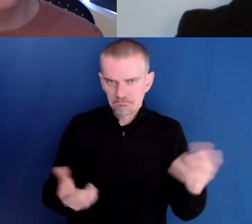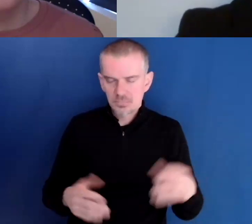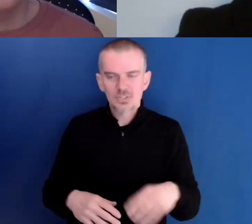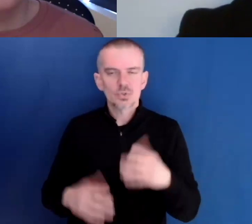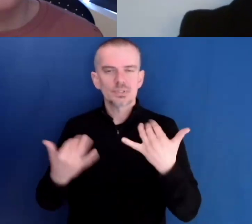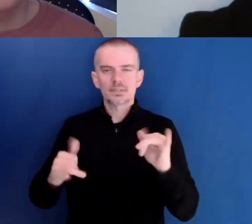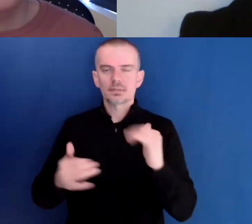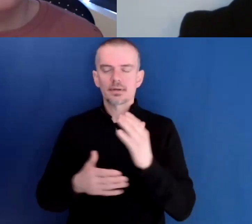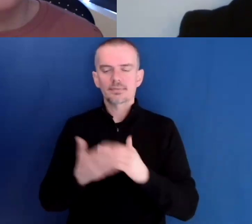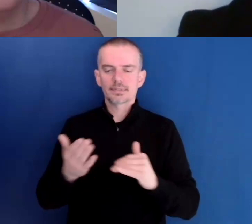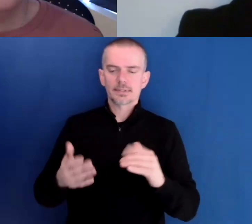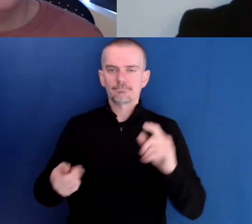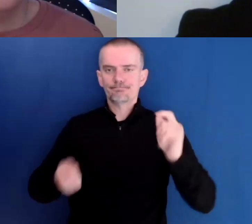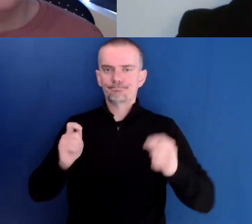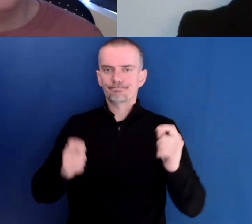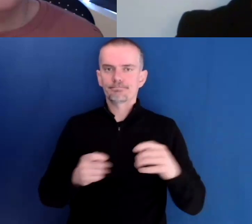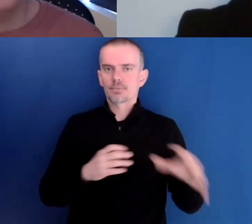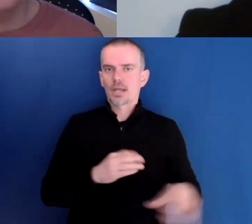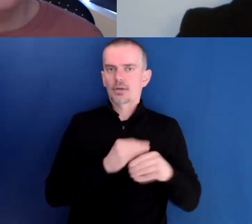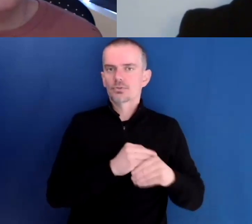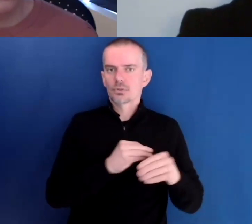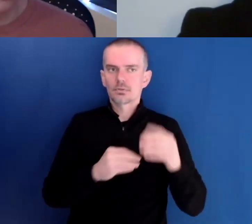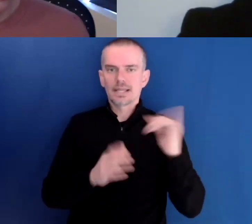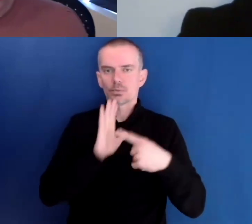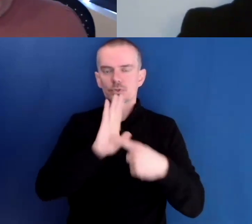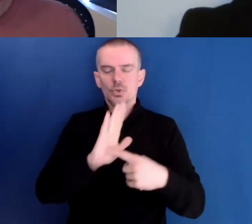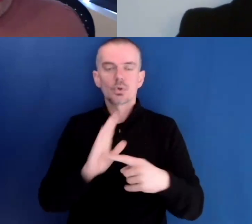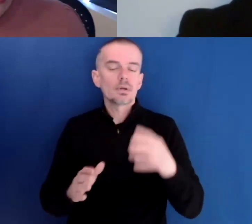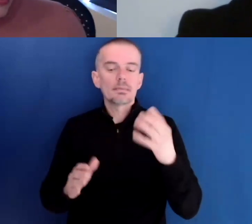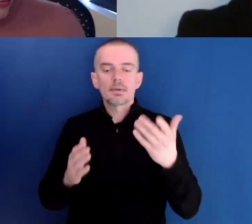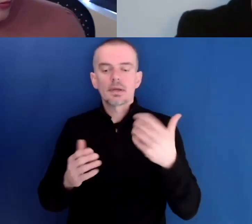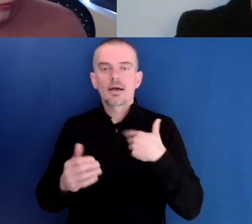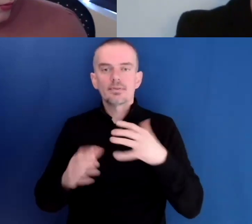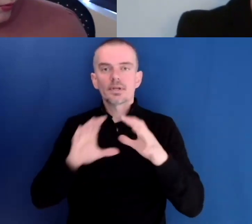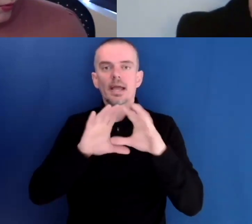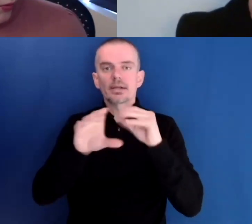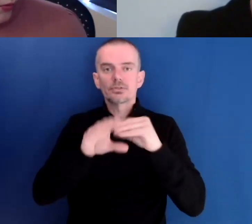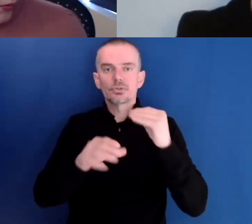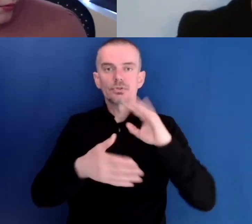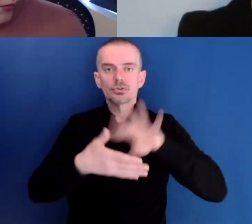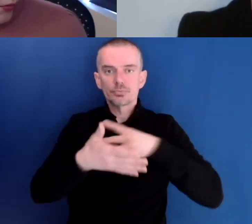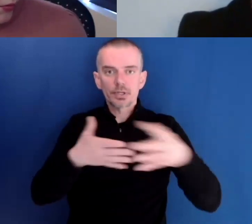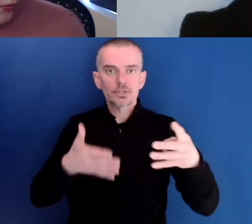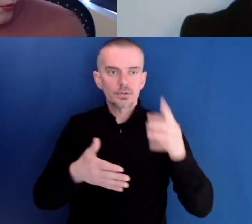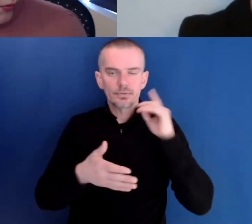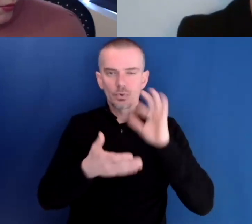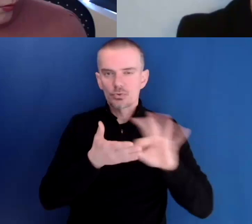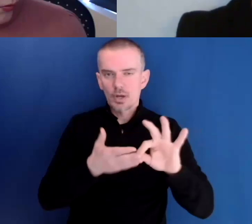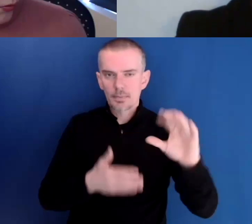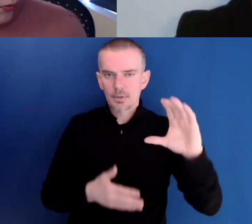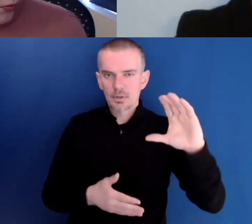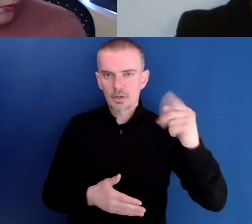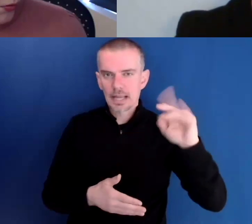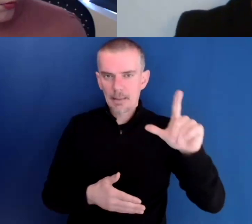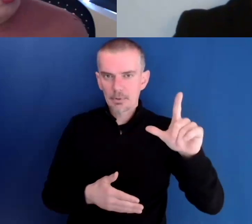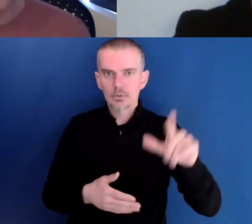some of the modifications that we showed in the presentation. Either you need to have an external spreadsheet to track those capital expenditures, or you need